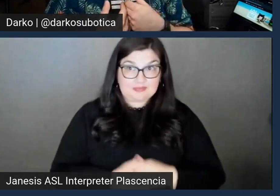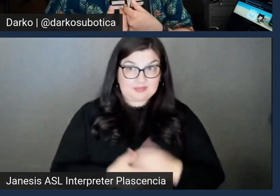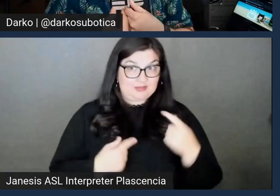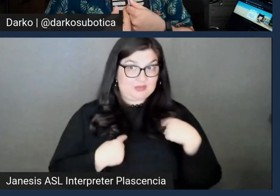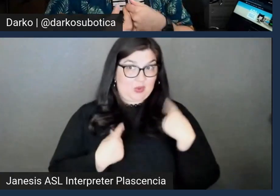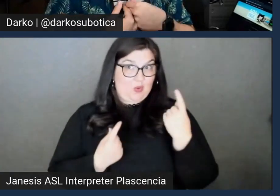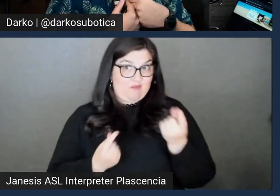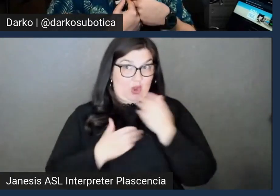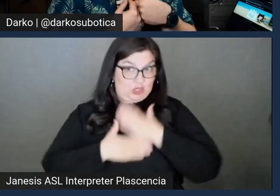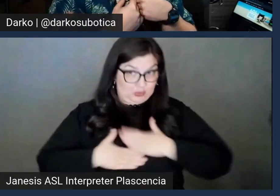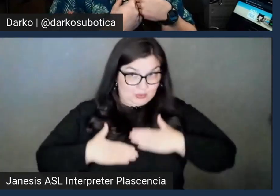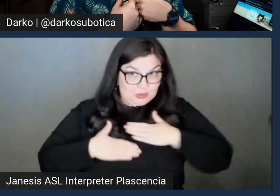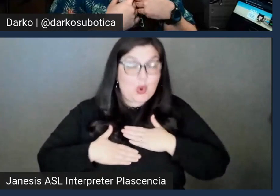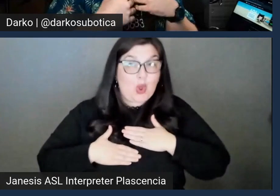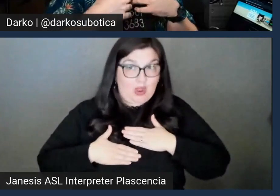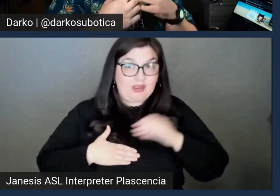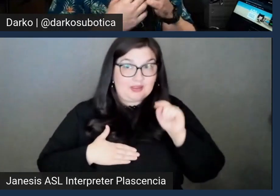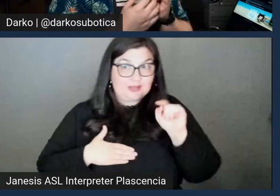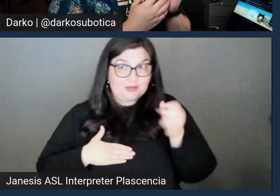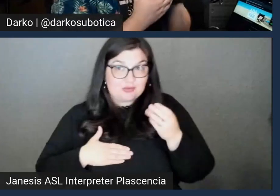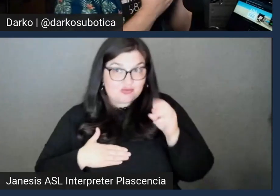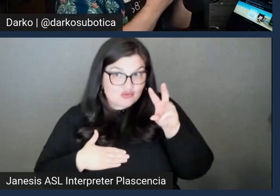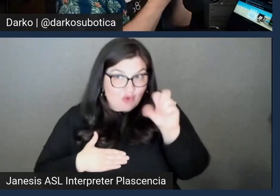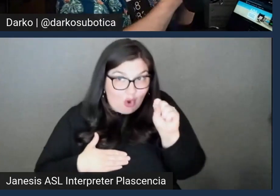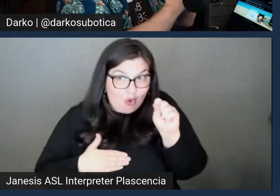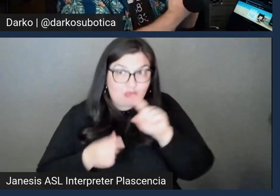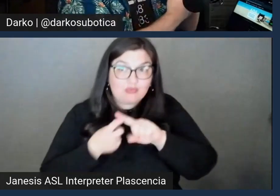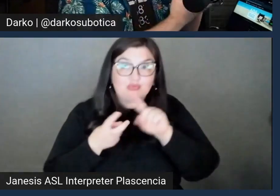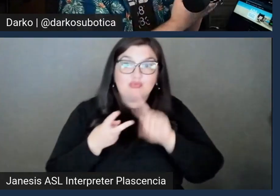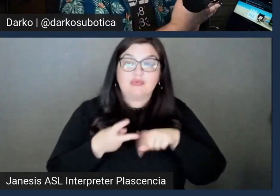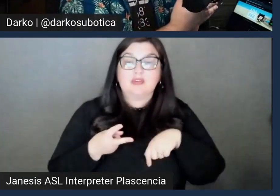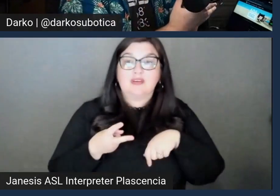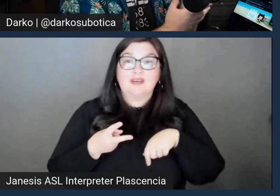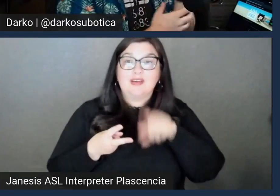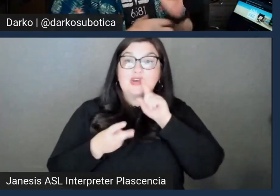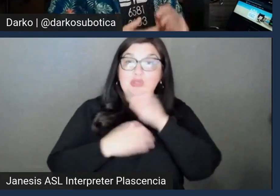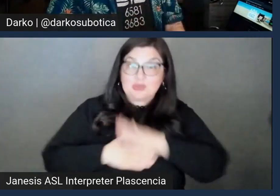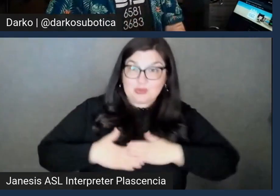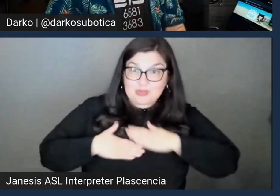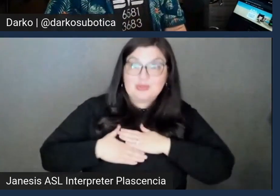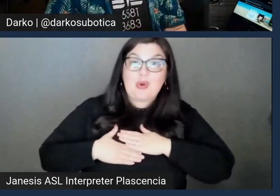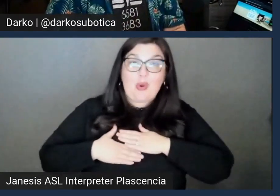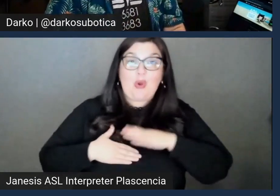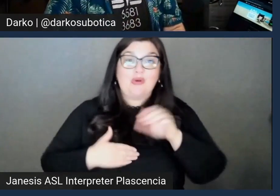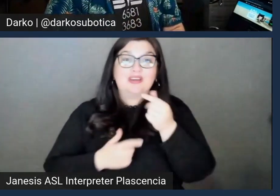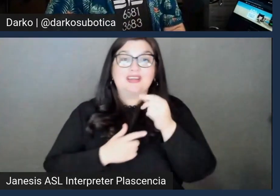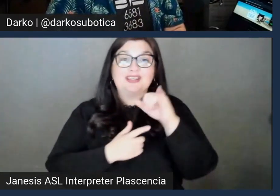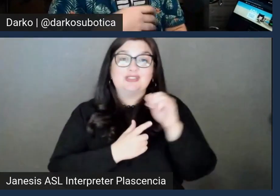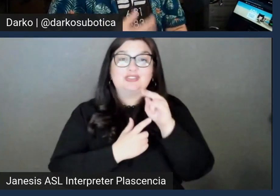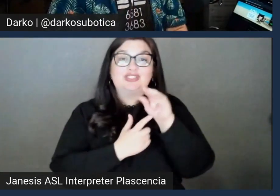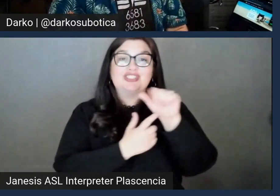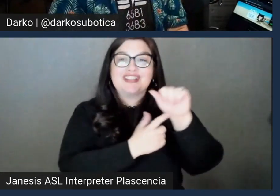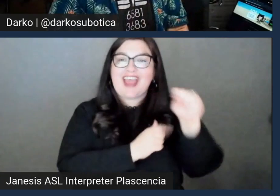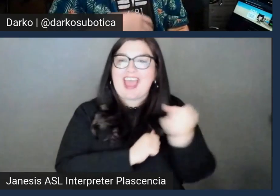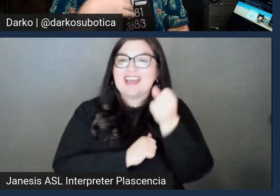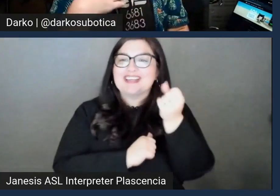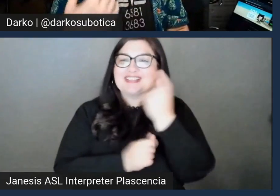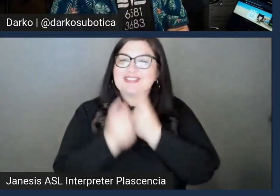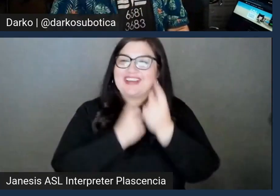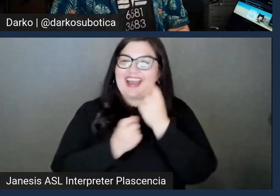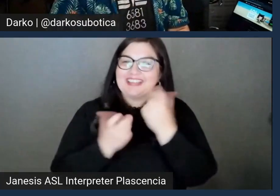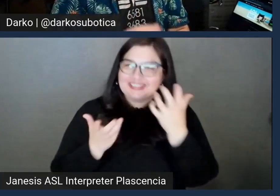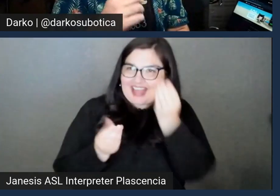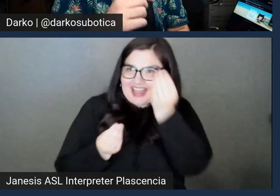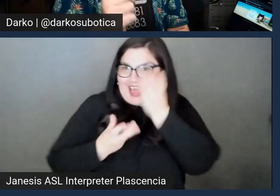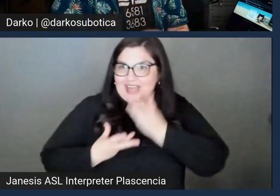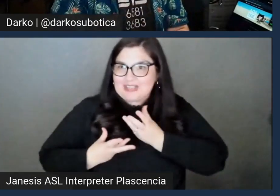horrible jokes, right? Are you enjoying amazing Jenna's question? Let us know, right? So tell us what we're doing good. What can